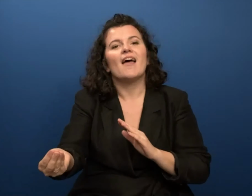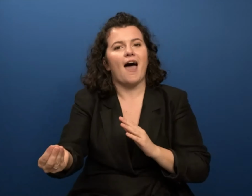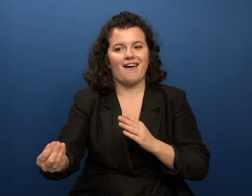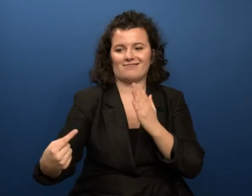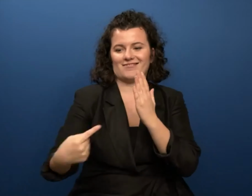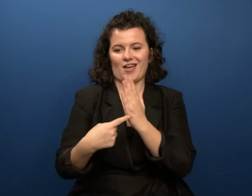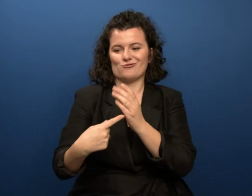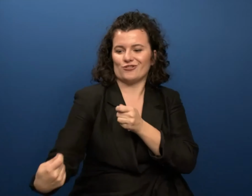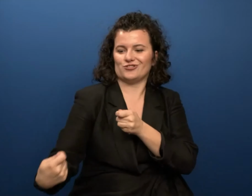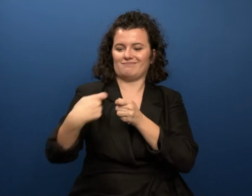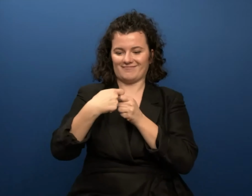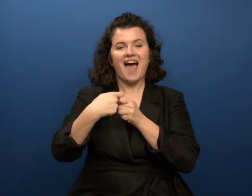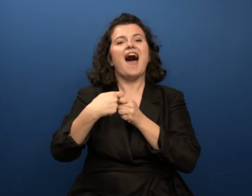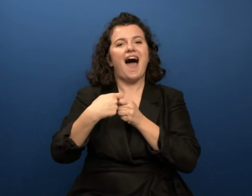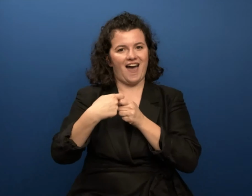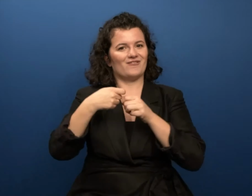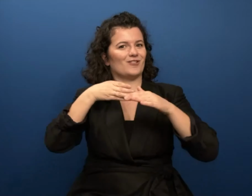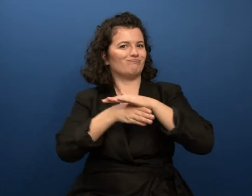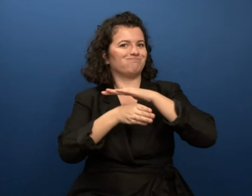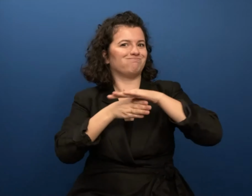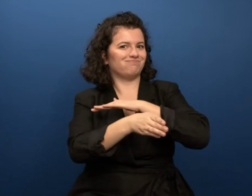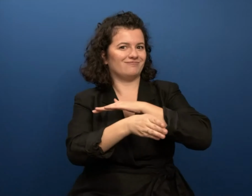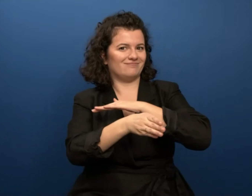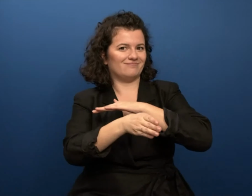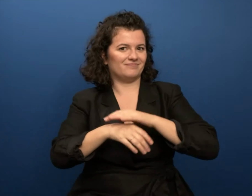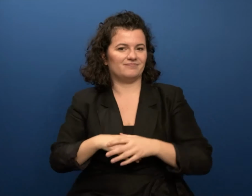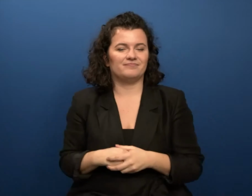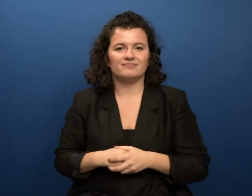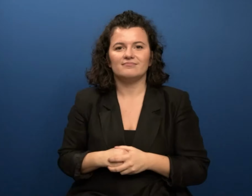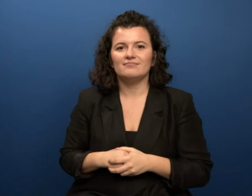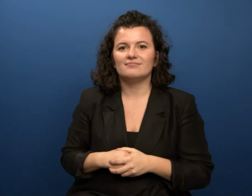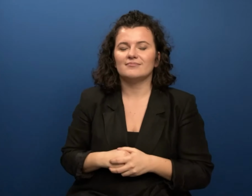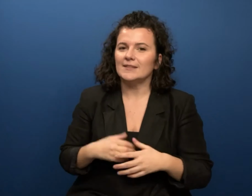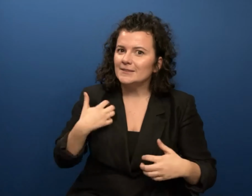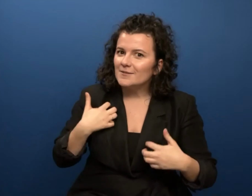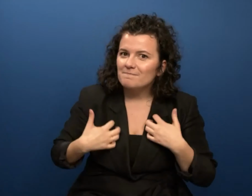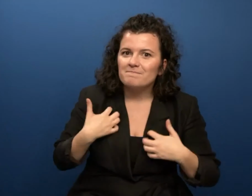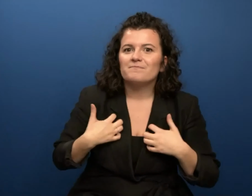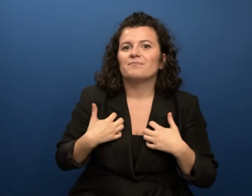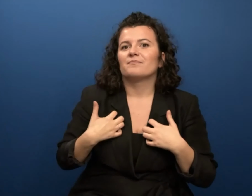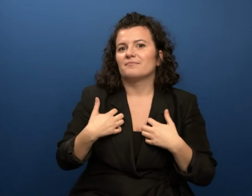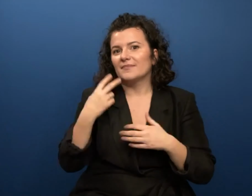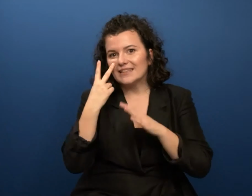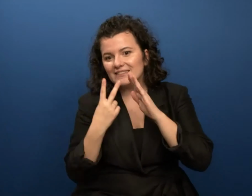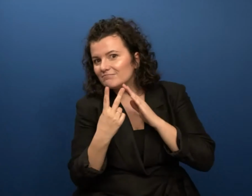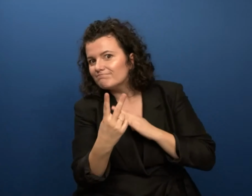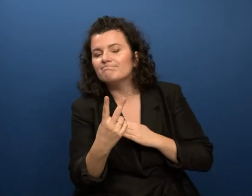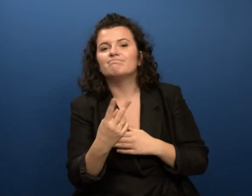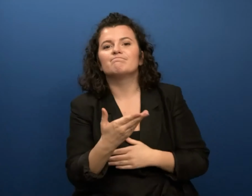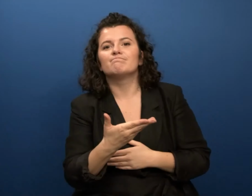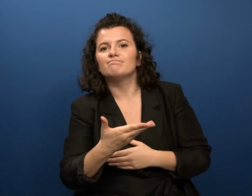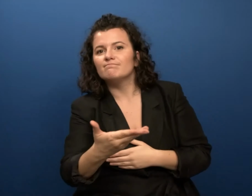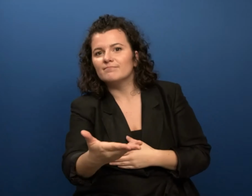needs. And we are really looking forward into a situation whereby even